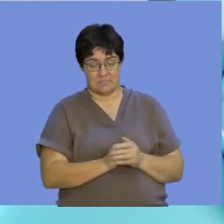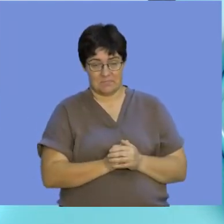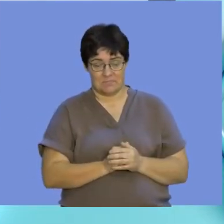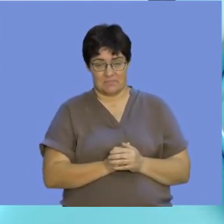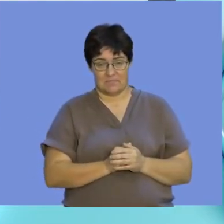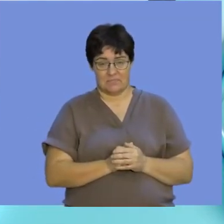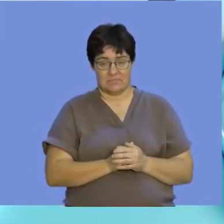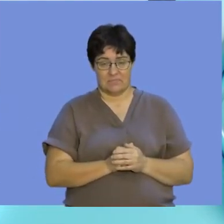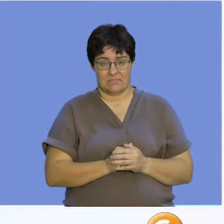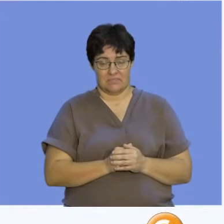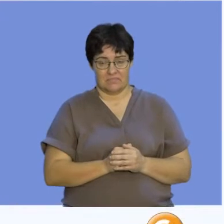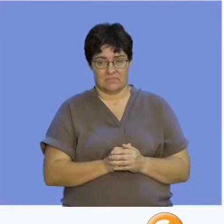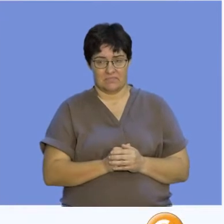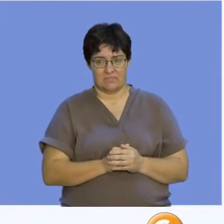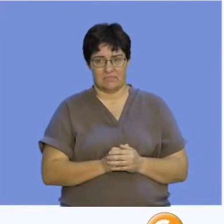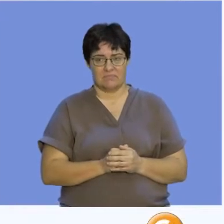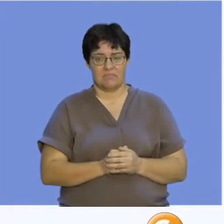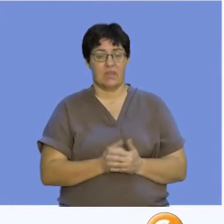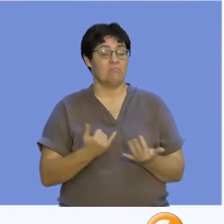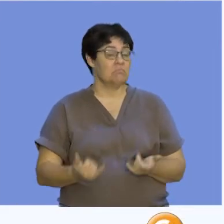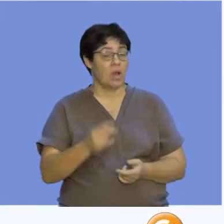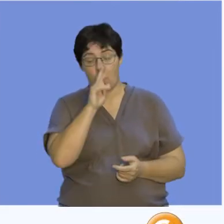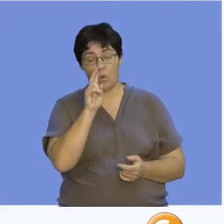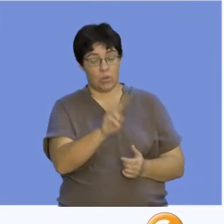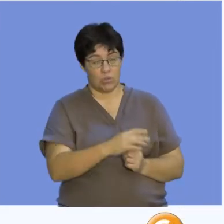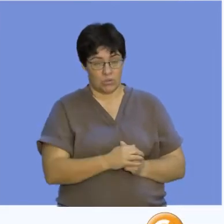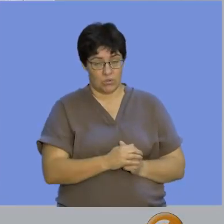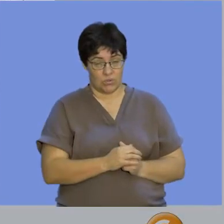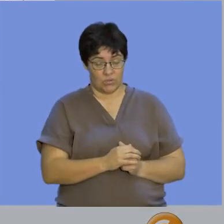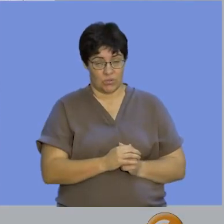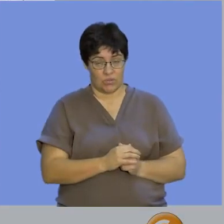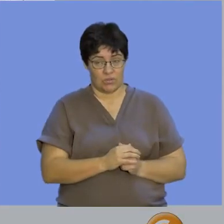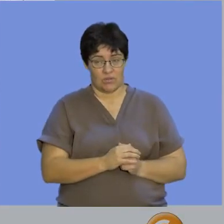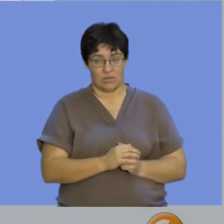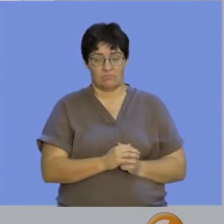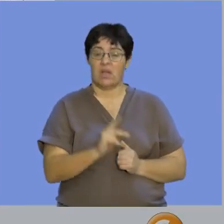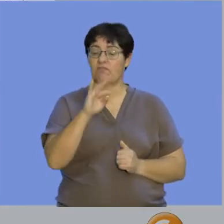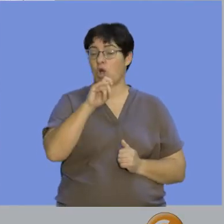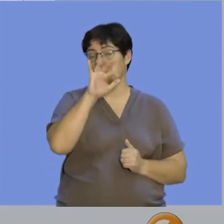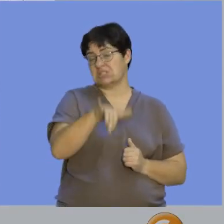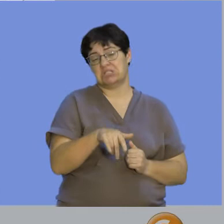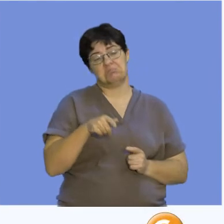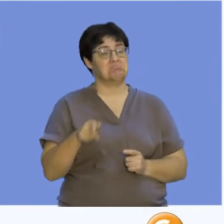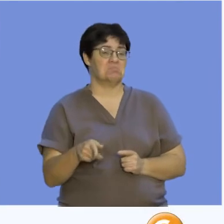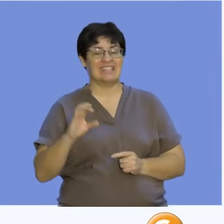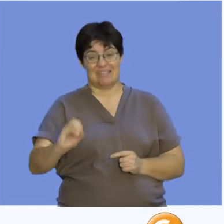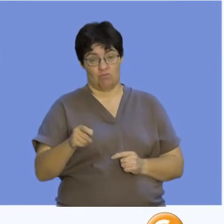Let's look at what happens. Let's make the initial velocity of this object 0.